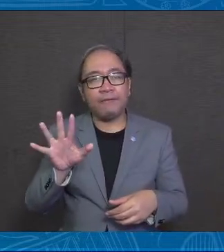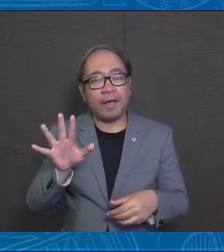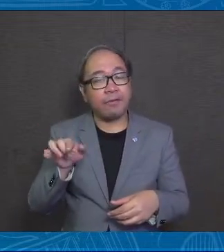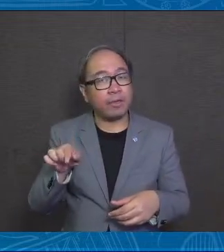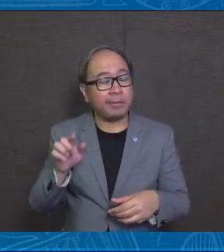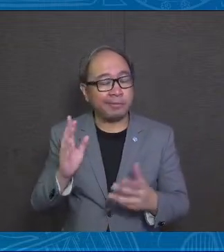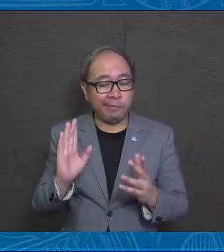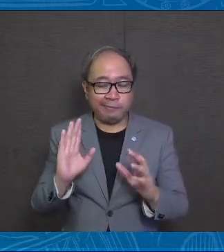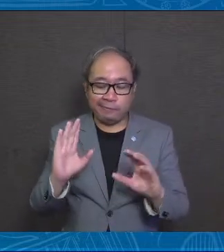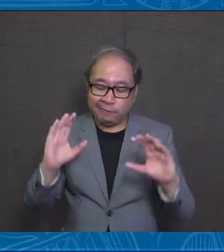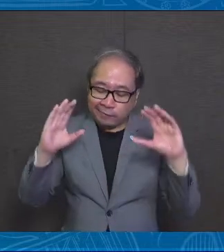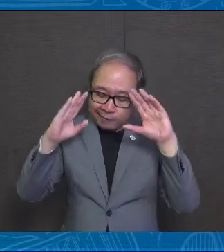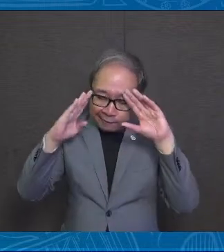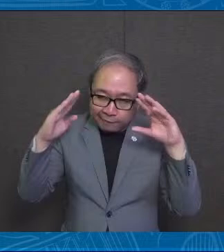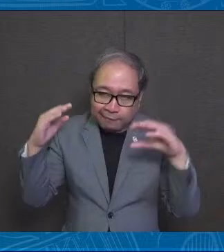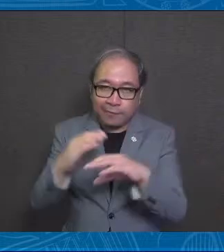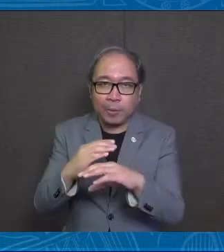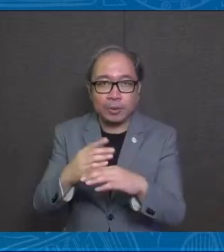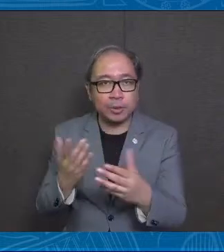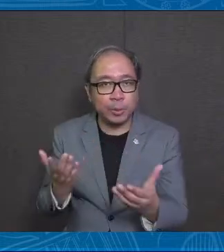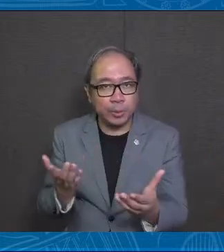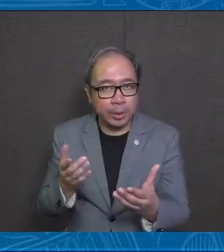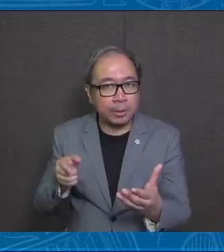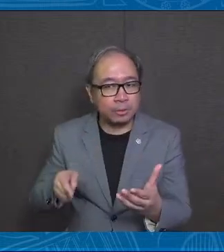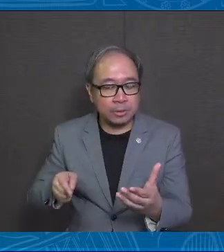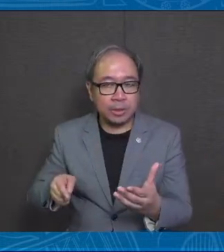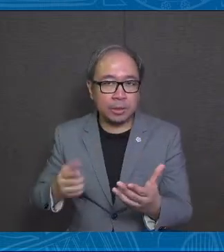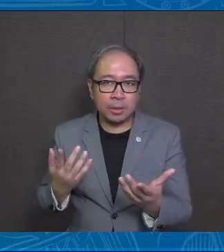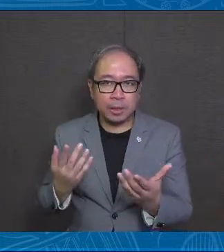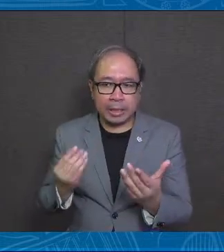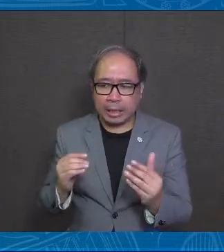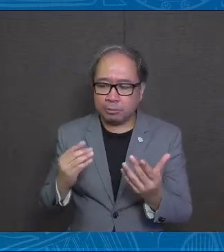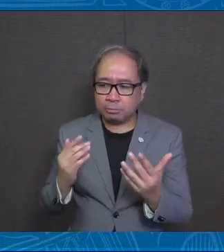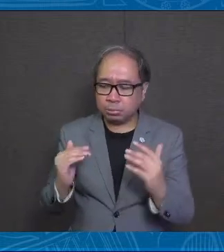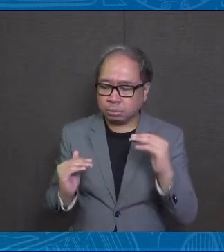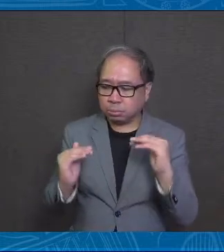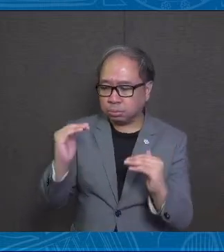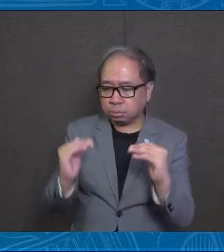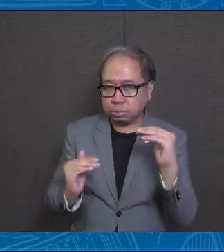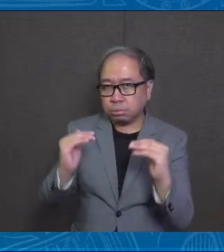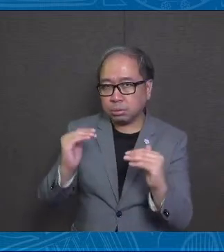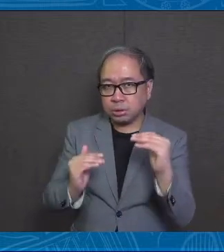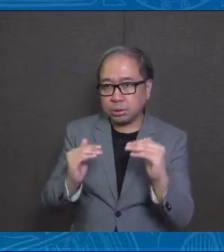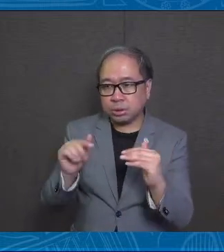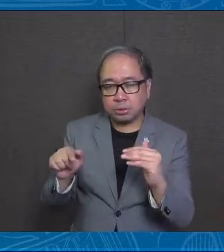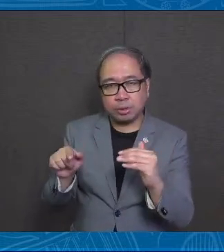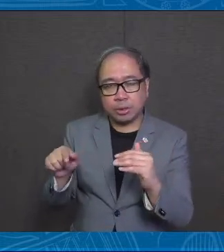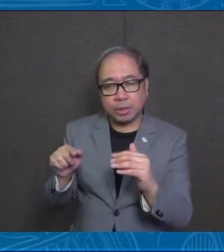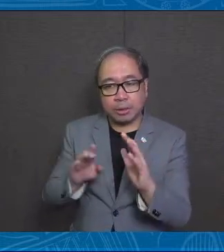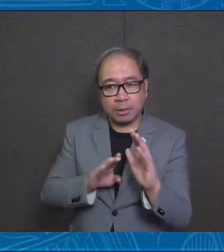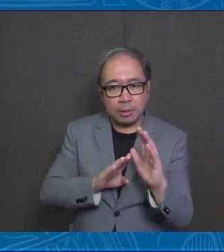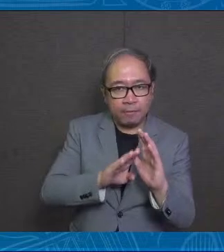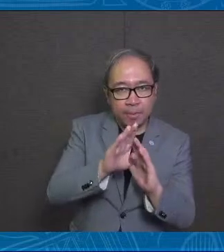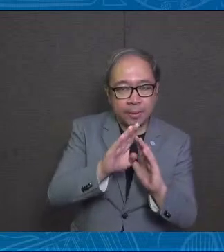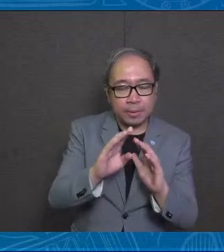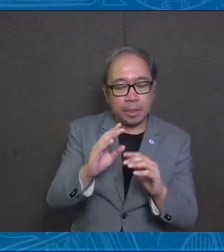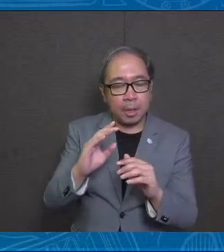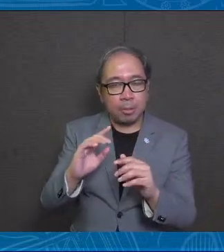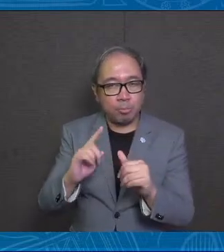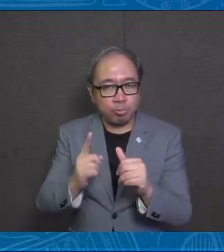focus on also on the balancing the development priorities, the